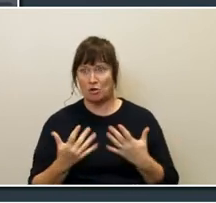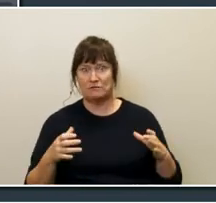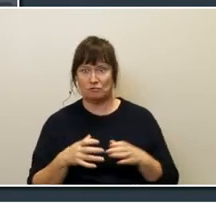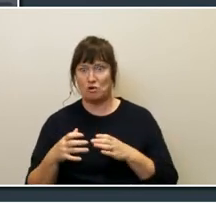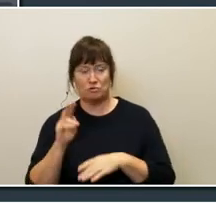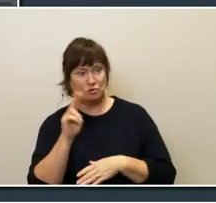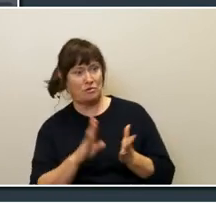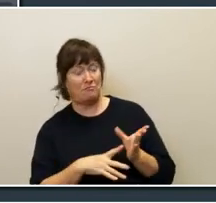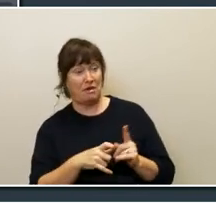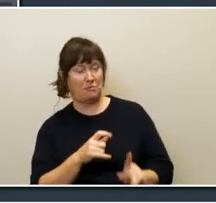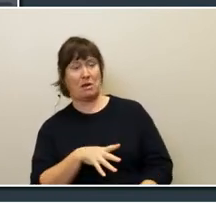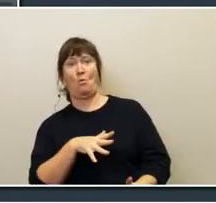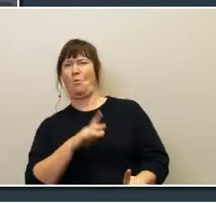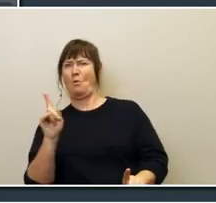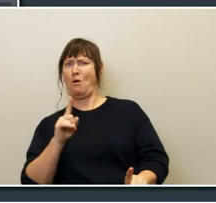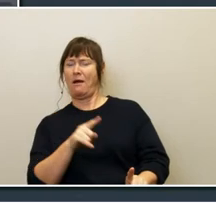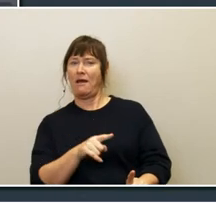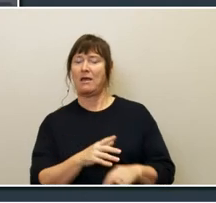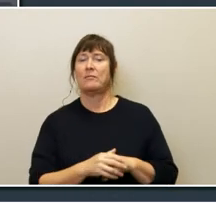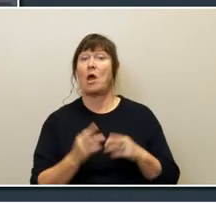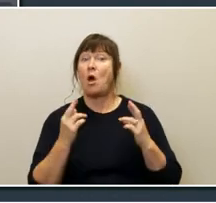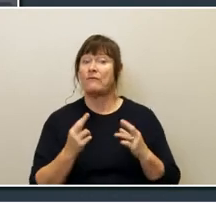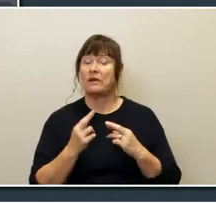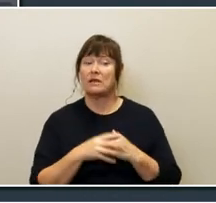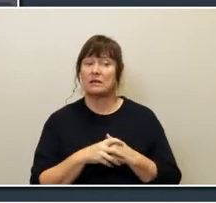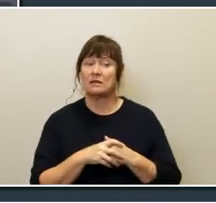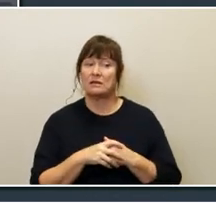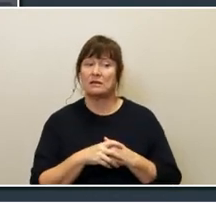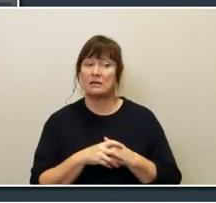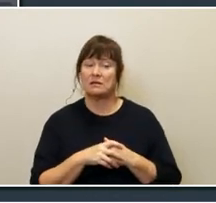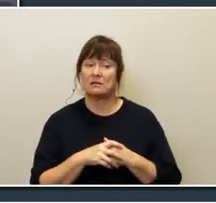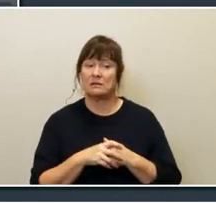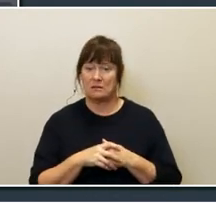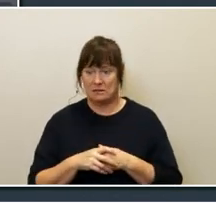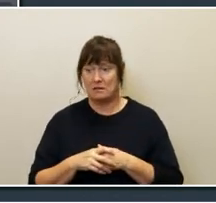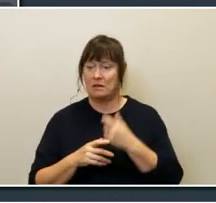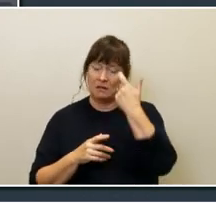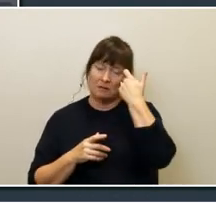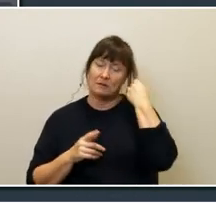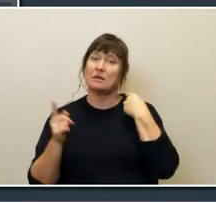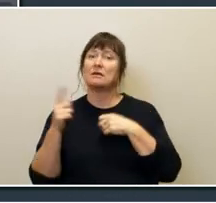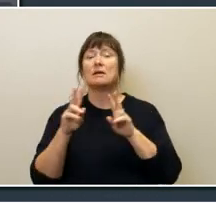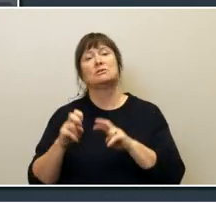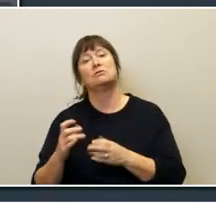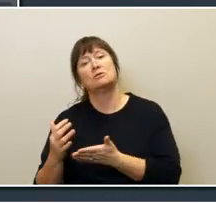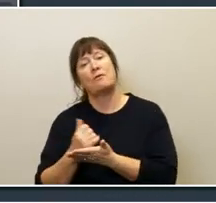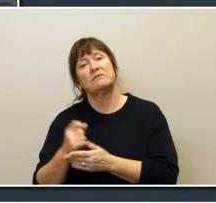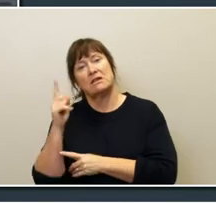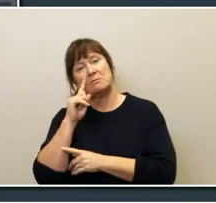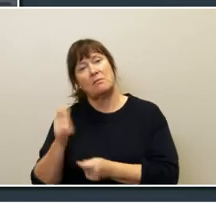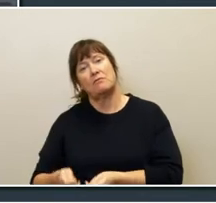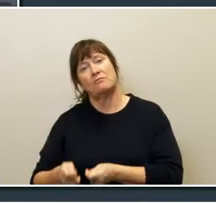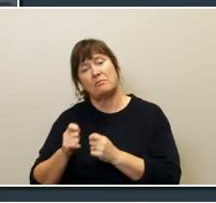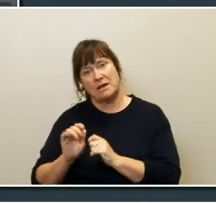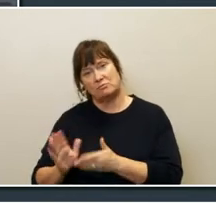of groups, but hopefully the things that conservationists have brought up will give